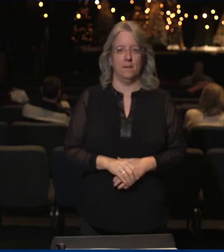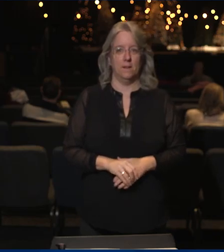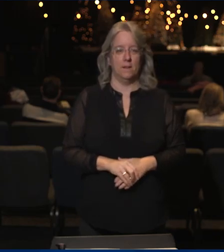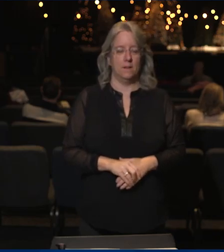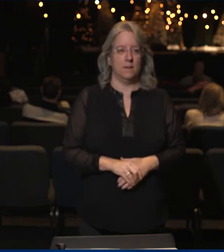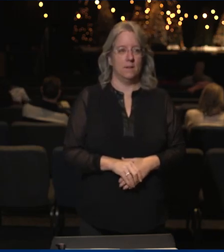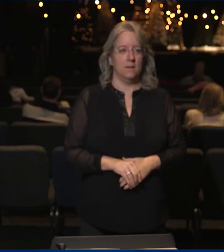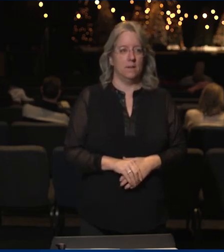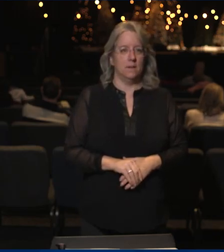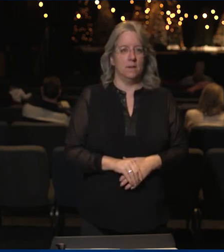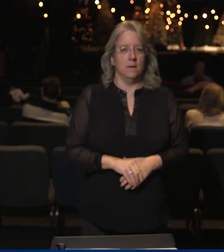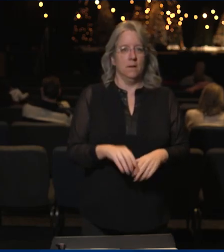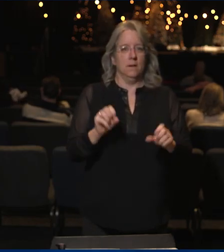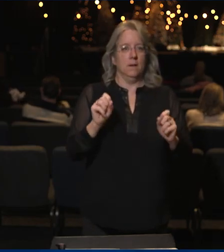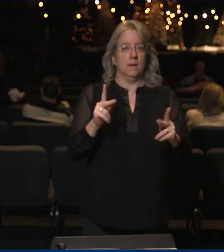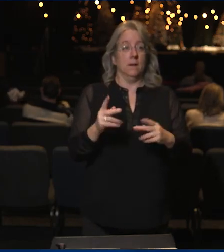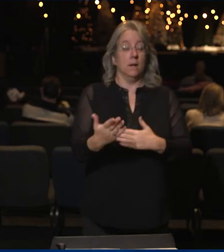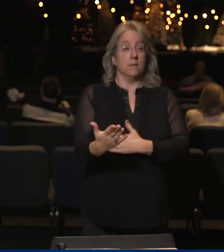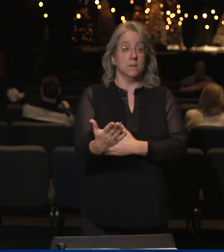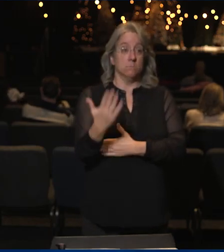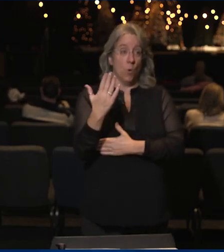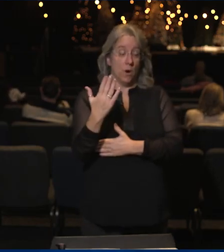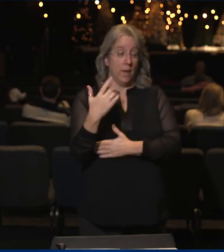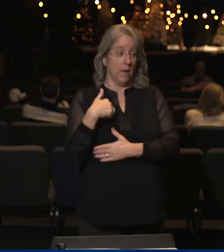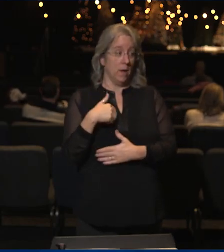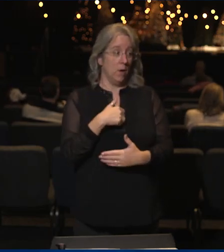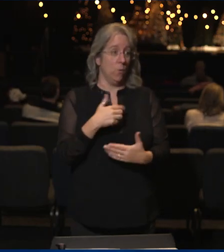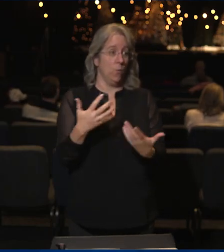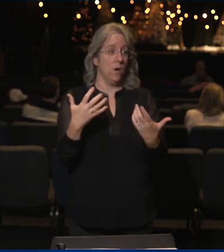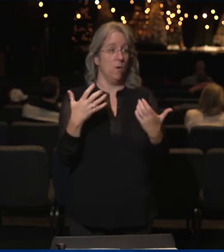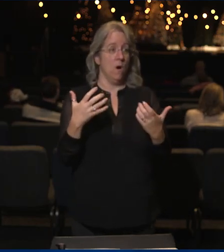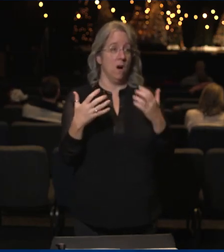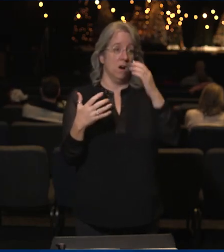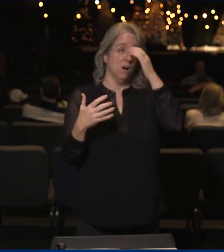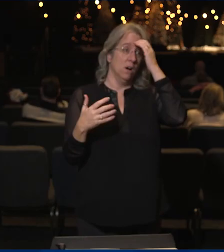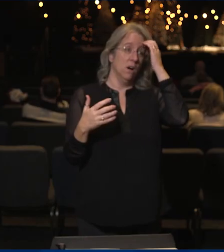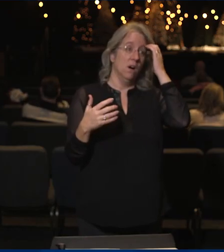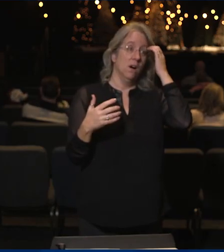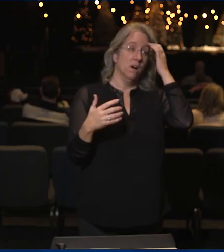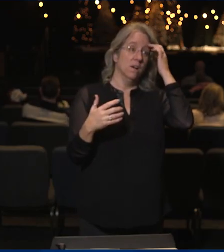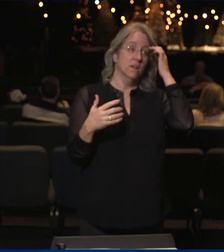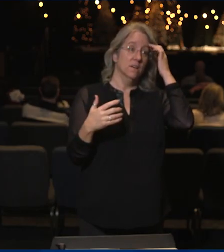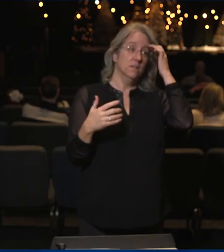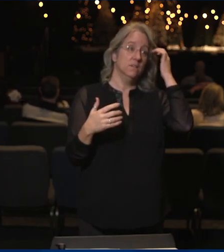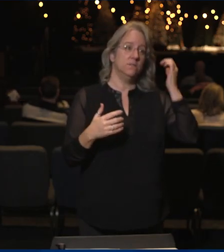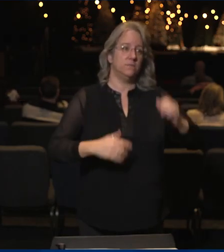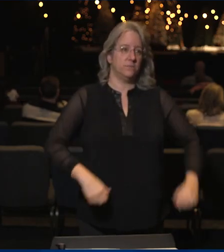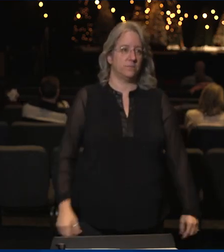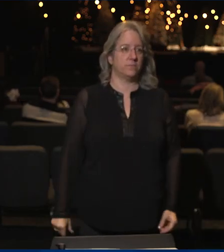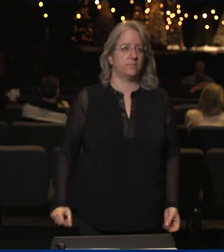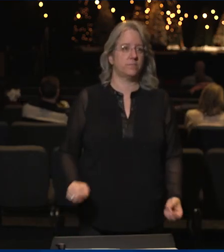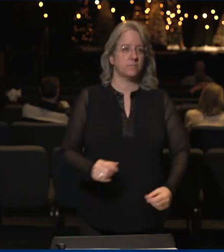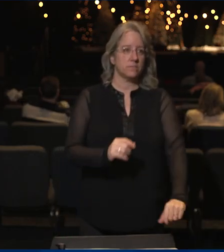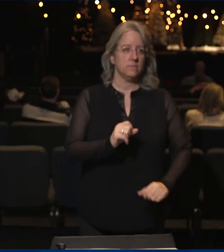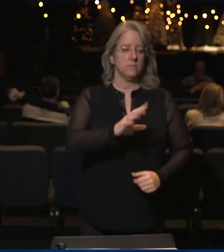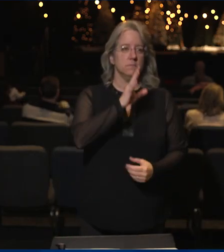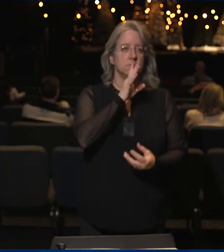This morning, what we want to do is lead us in a reflection from 2023 to